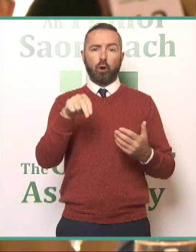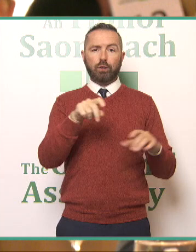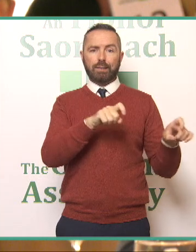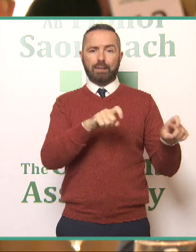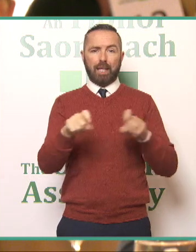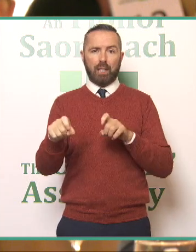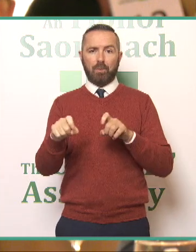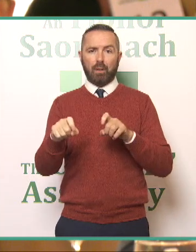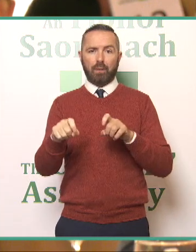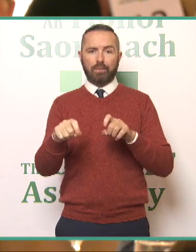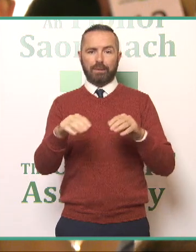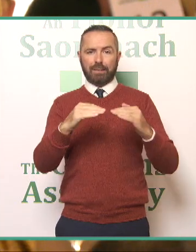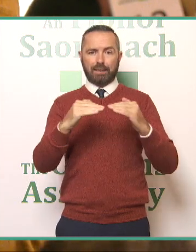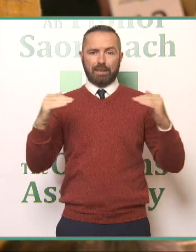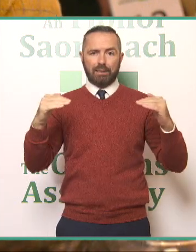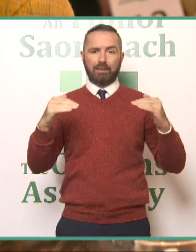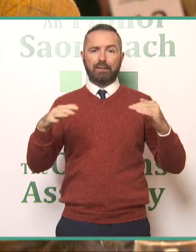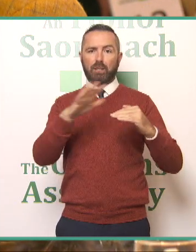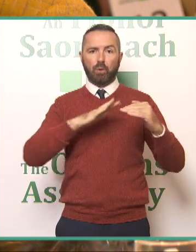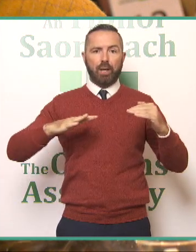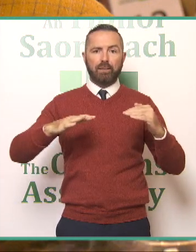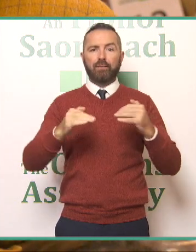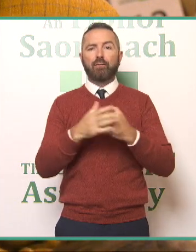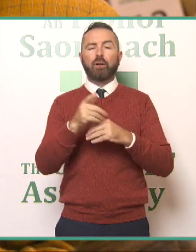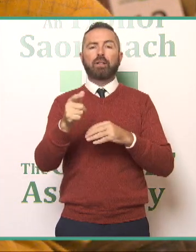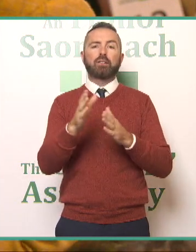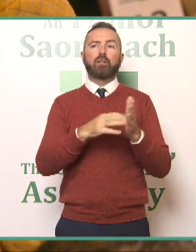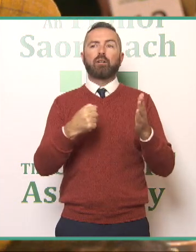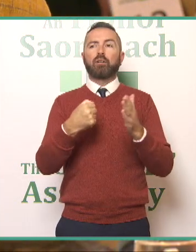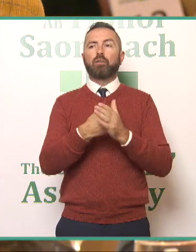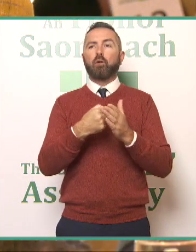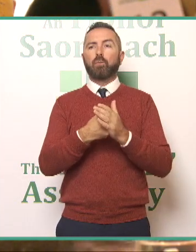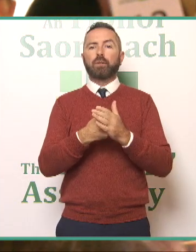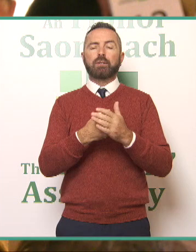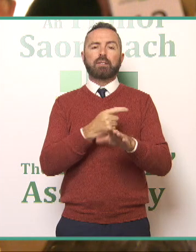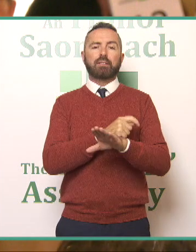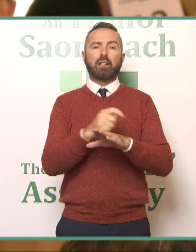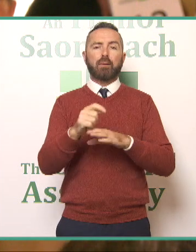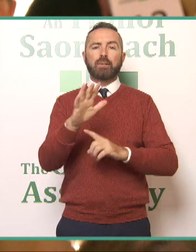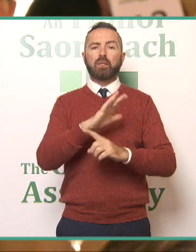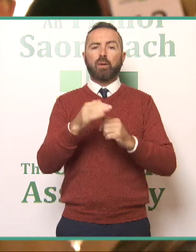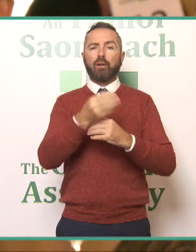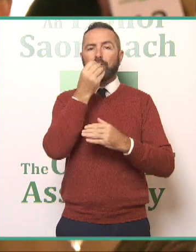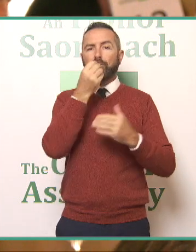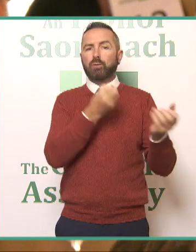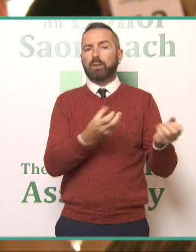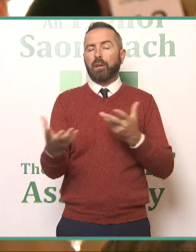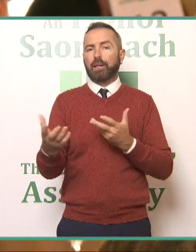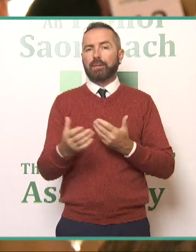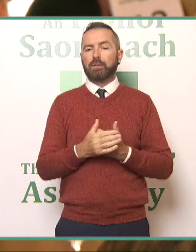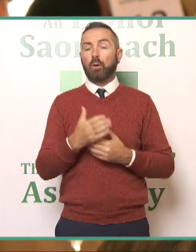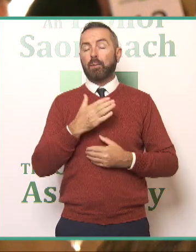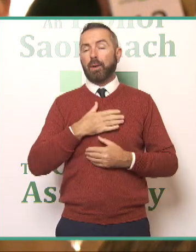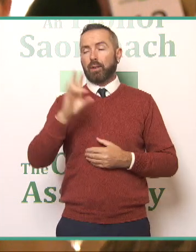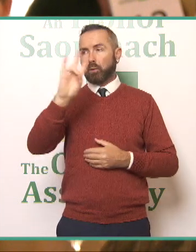quo in terms of this corporatization of the food supply. So I suppose the